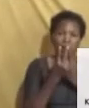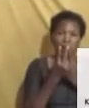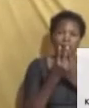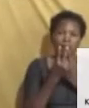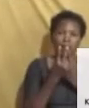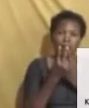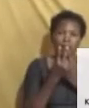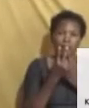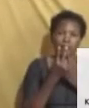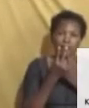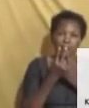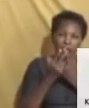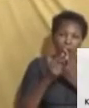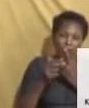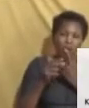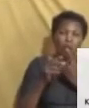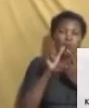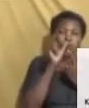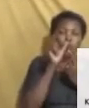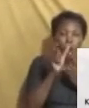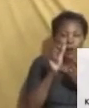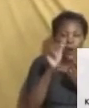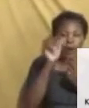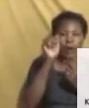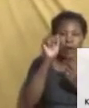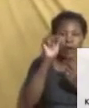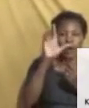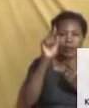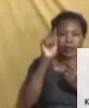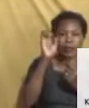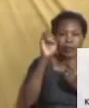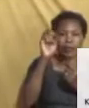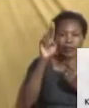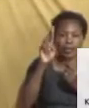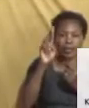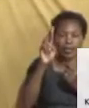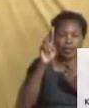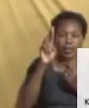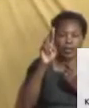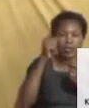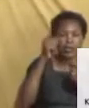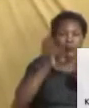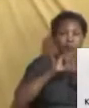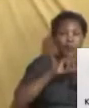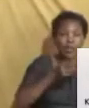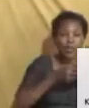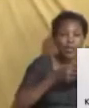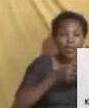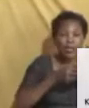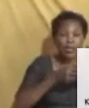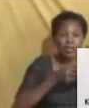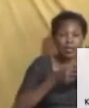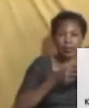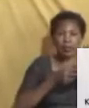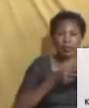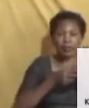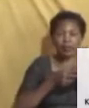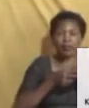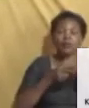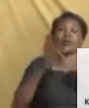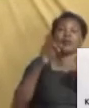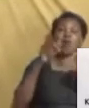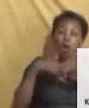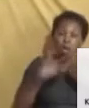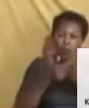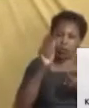presence of the word alter in the definition of amendment, and it appears to alter in